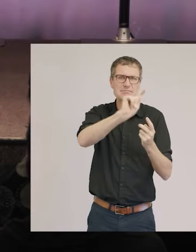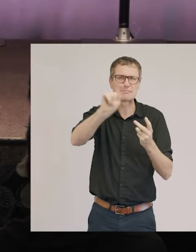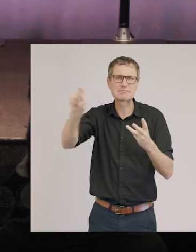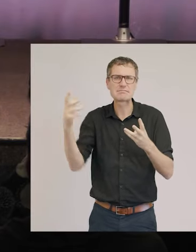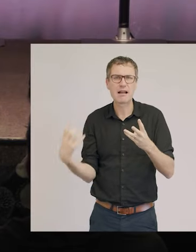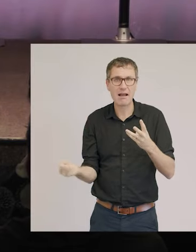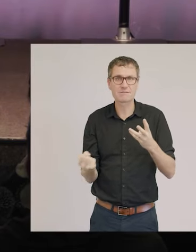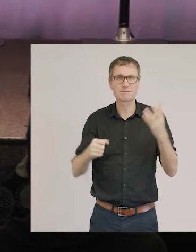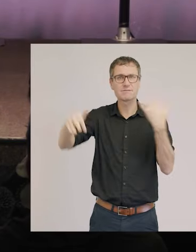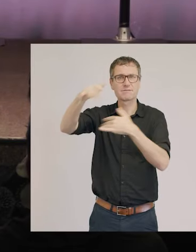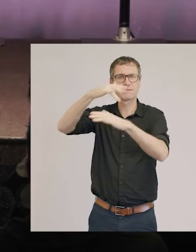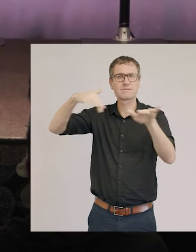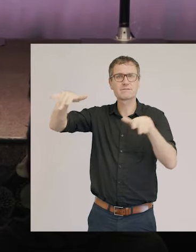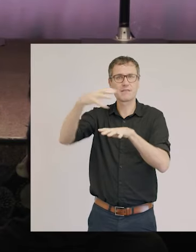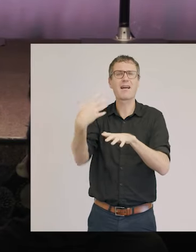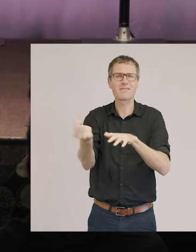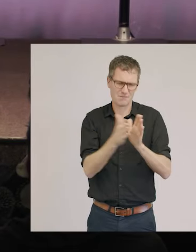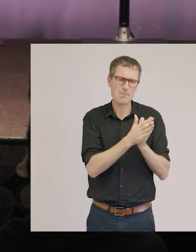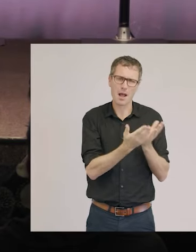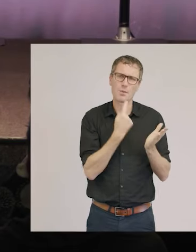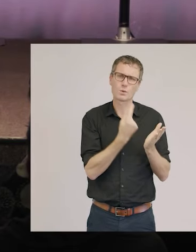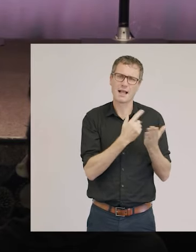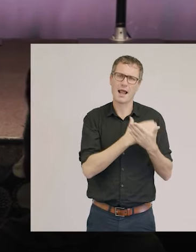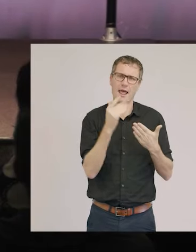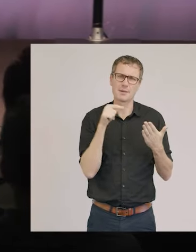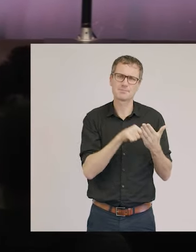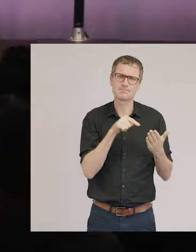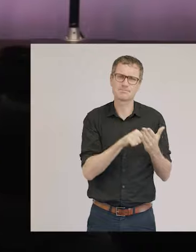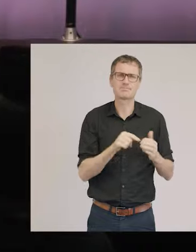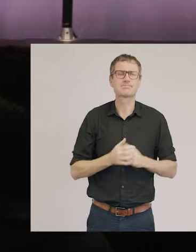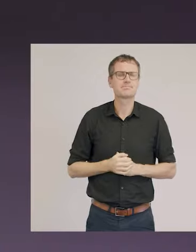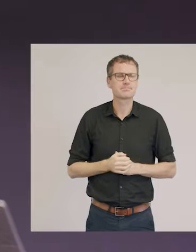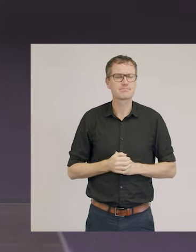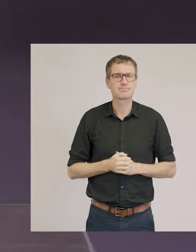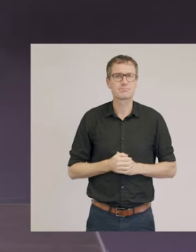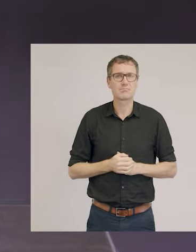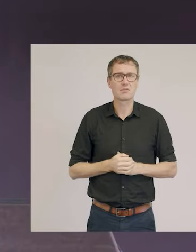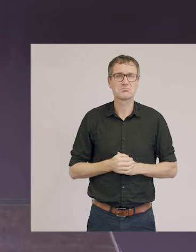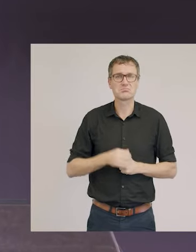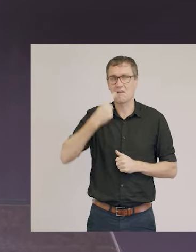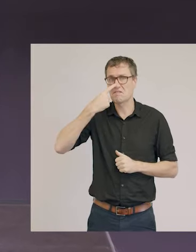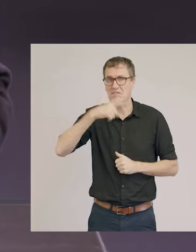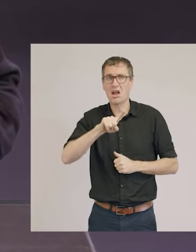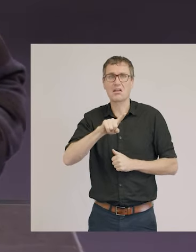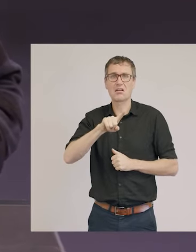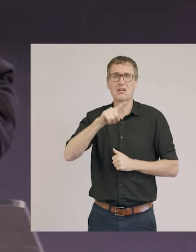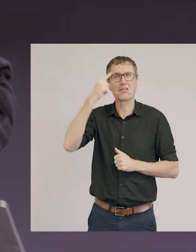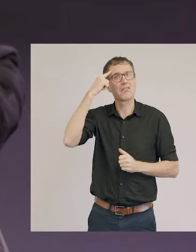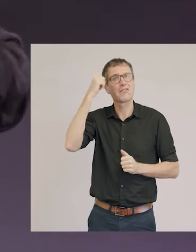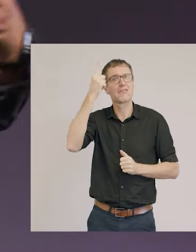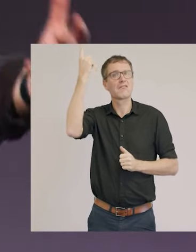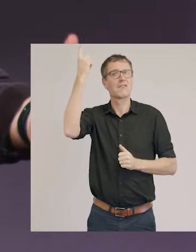there are demonic spirits, evil spirits, that the Bible talks about as well. And so this is not some fantasy. This is not